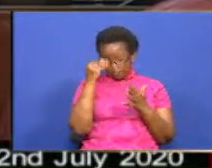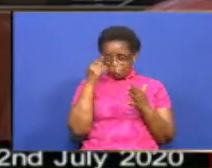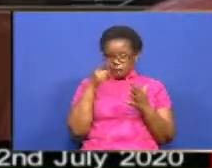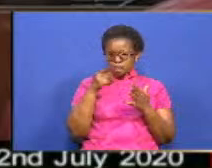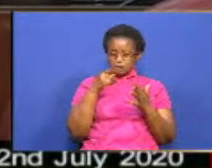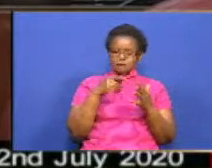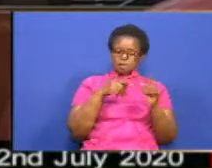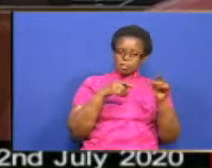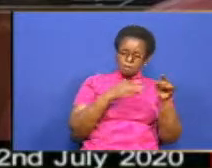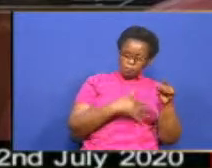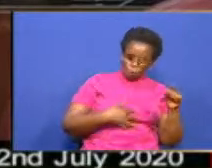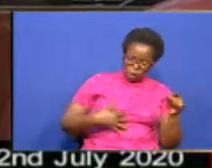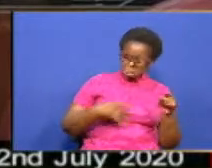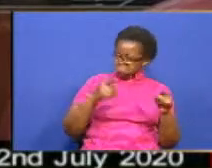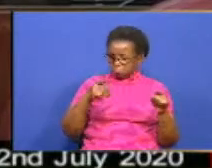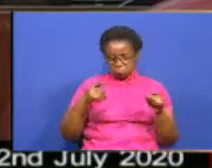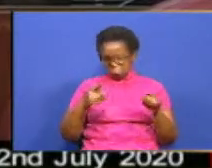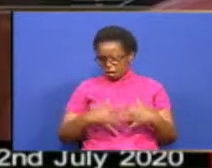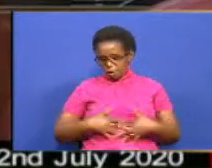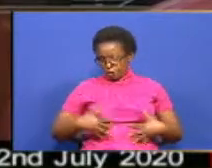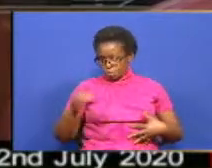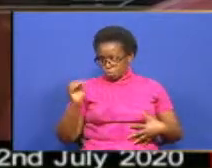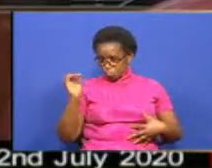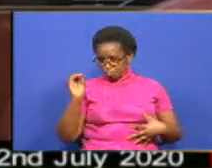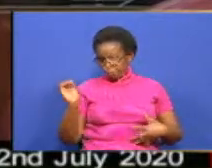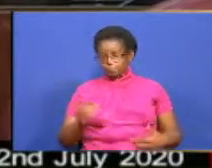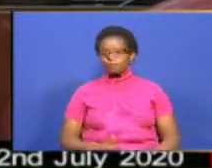and B is not a refugee. And